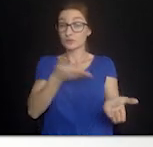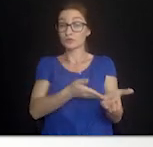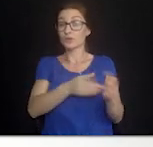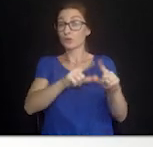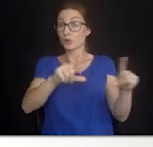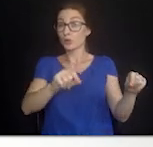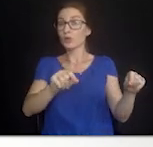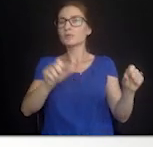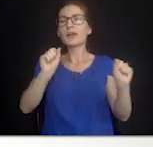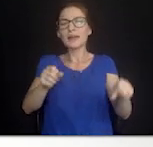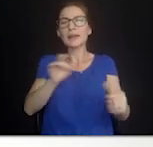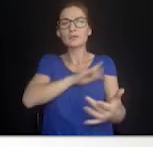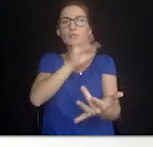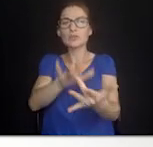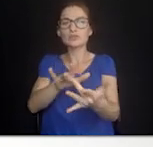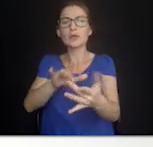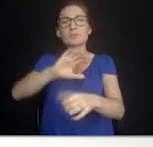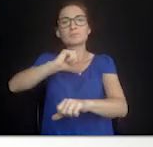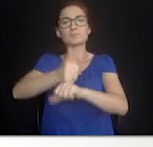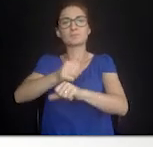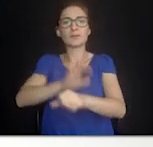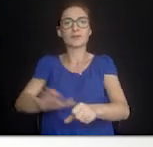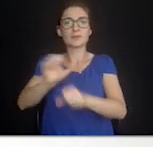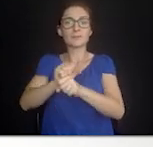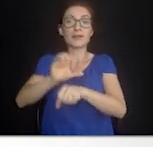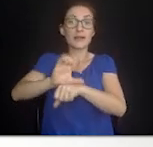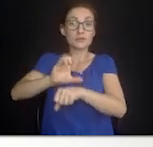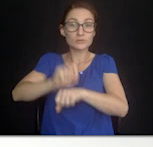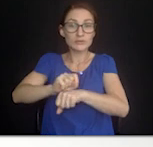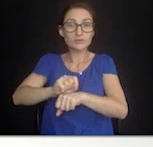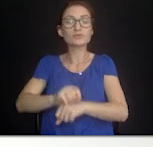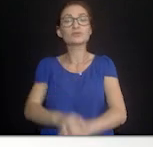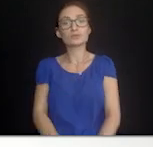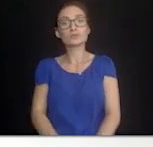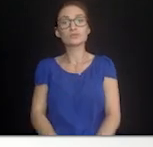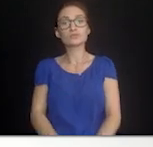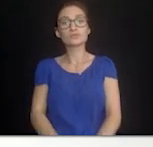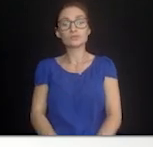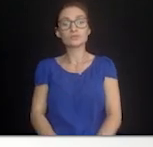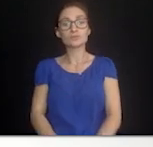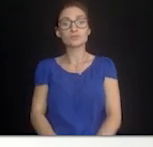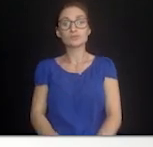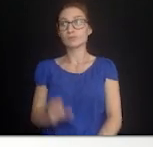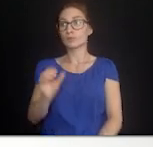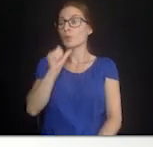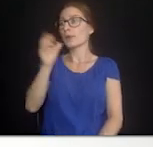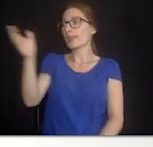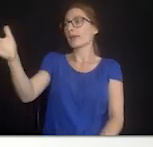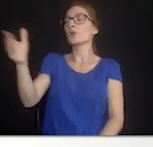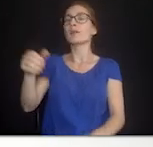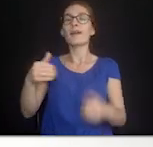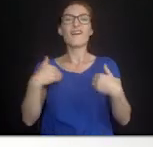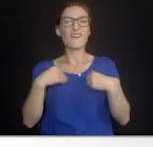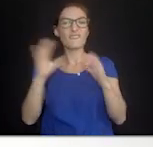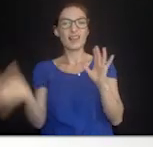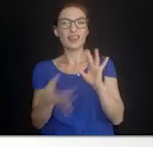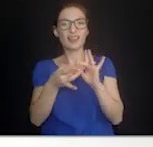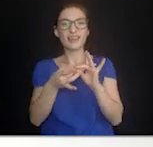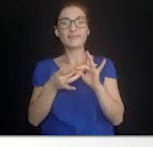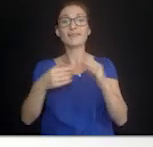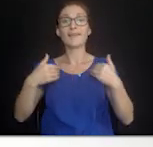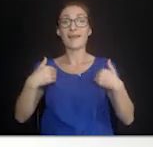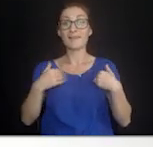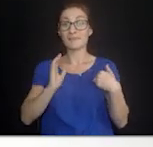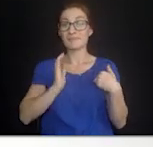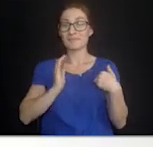to reach out and set up a consultation. It's not on there. I have a link that I can send anybody with my Calendly link to